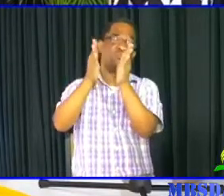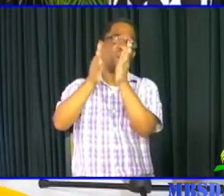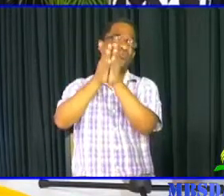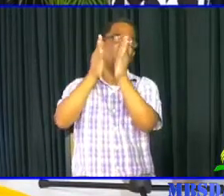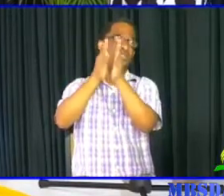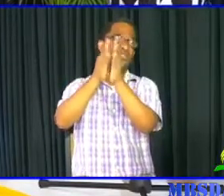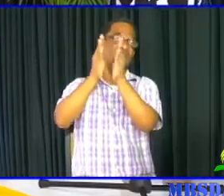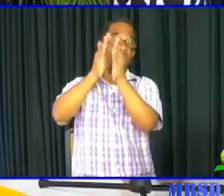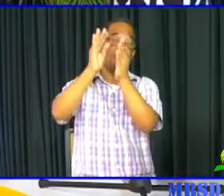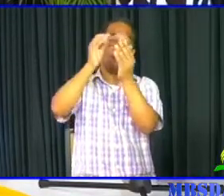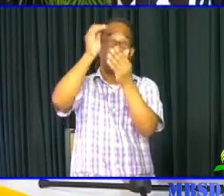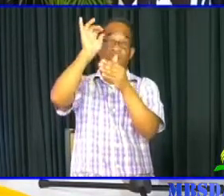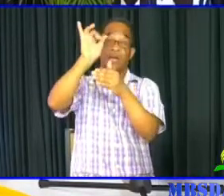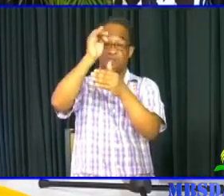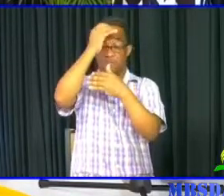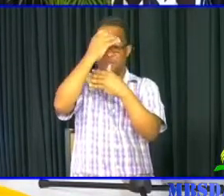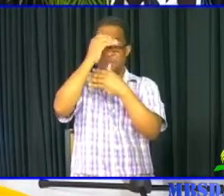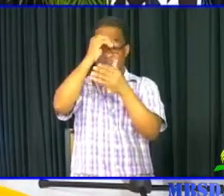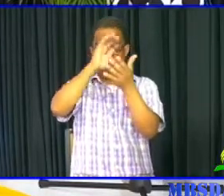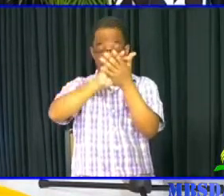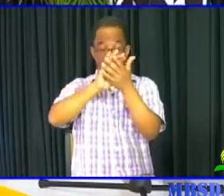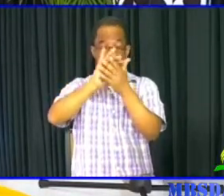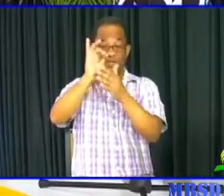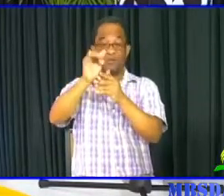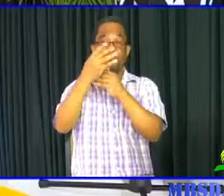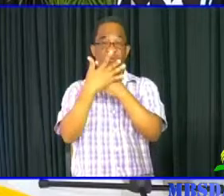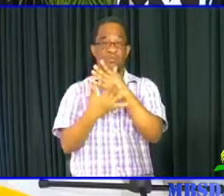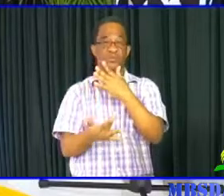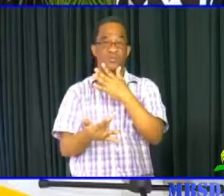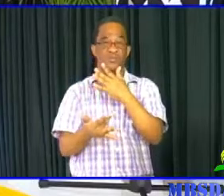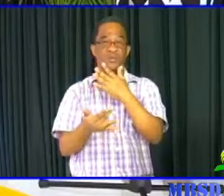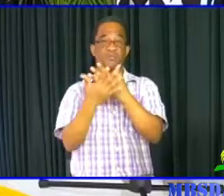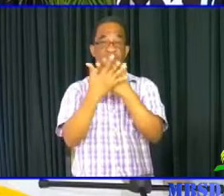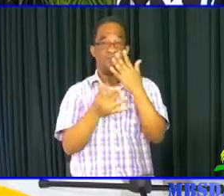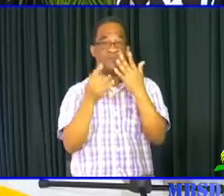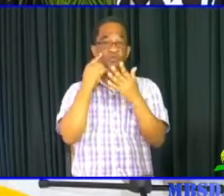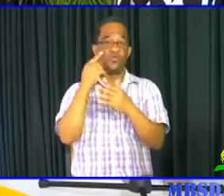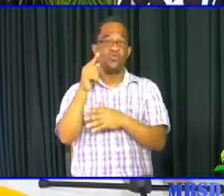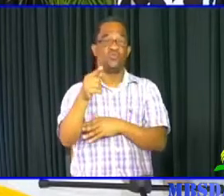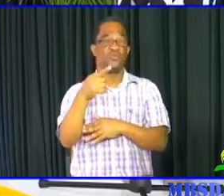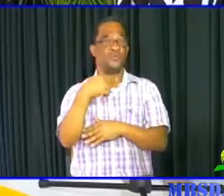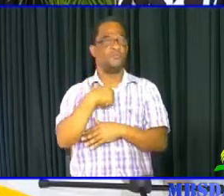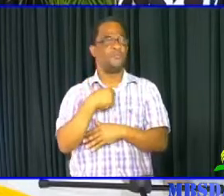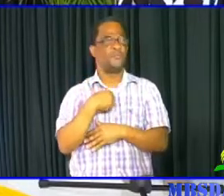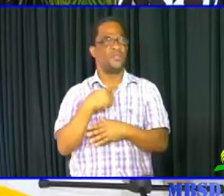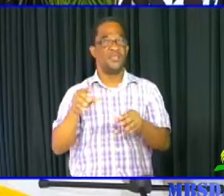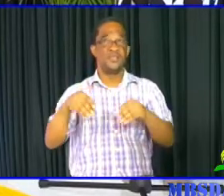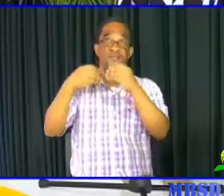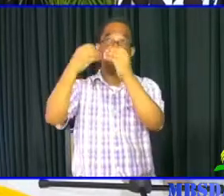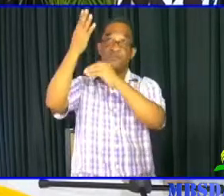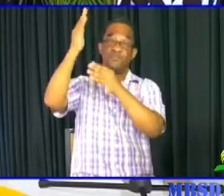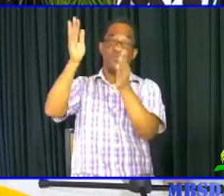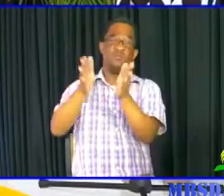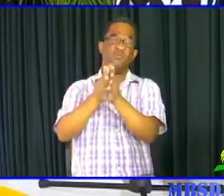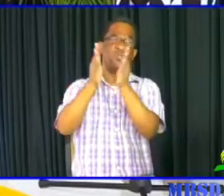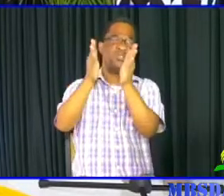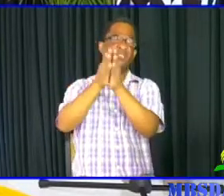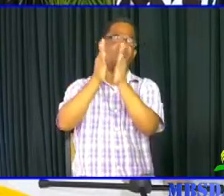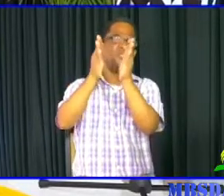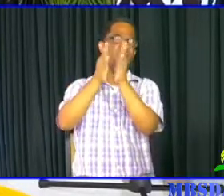believe that that blood that he shed is for you and me. Come on, give him the praise he deserves.